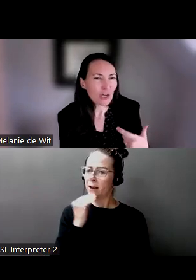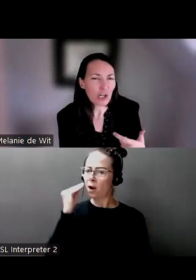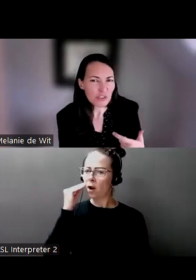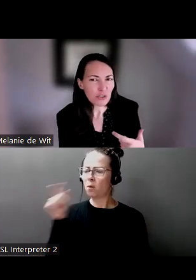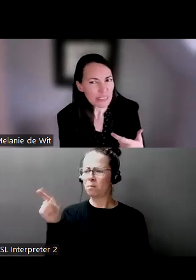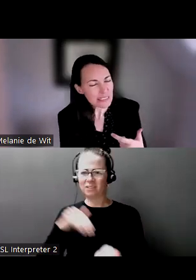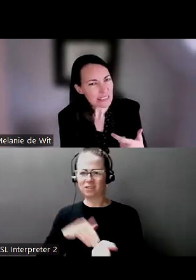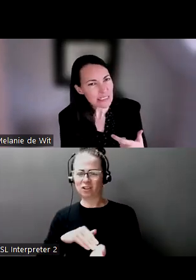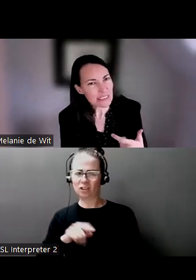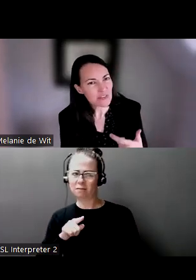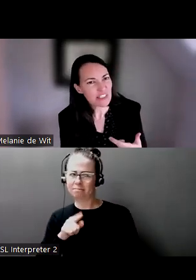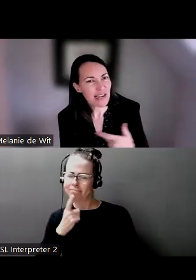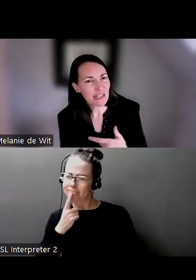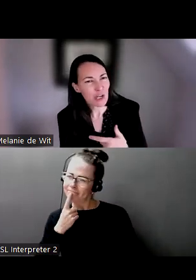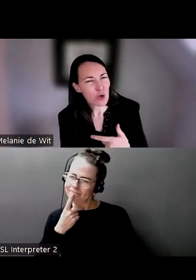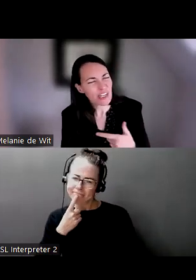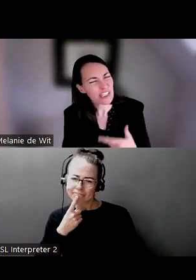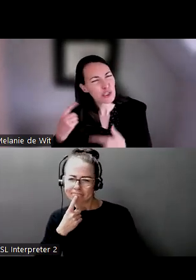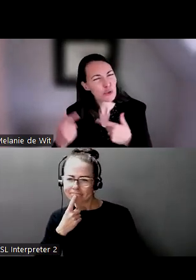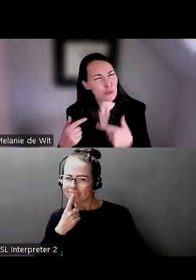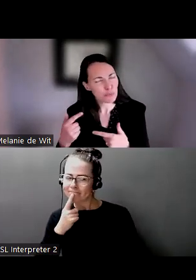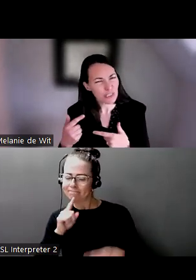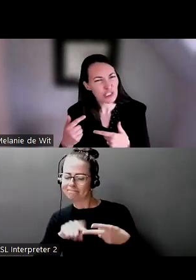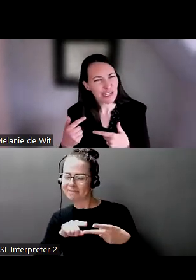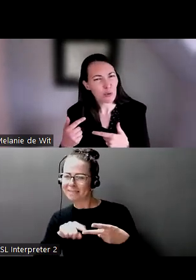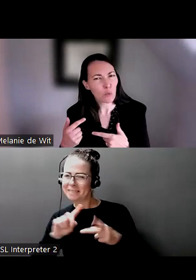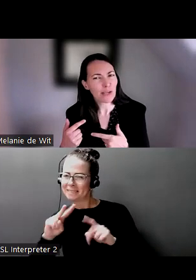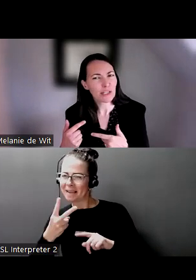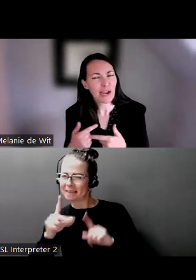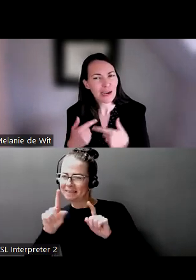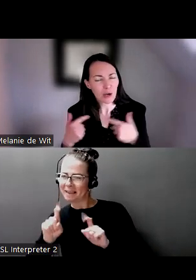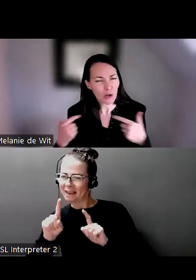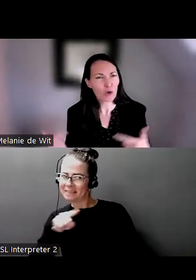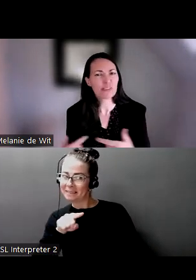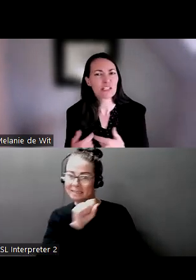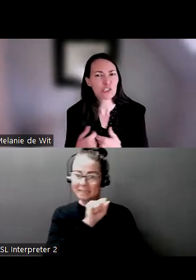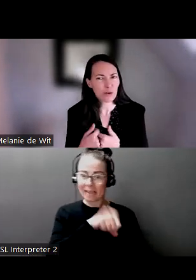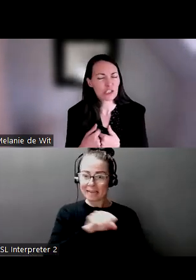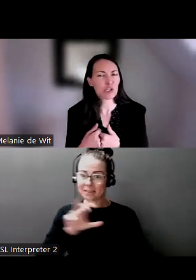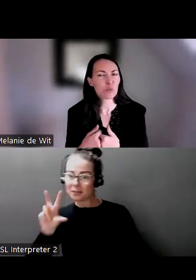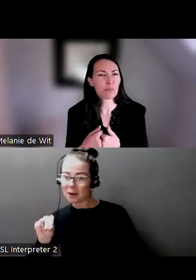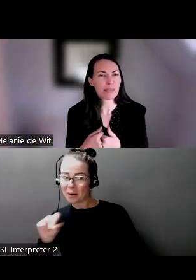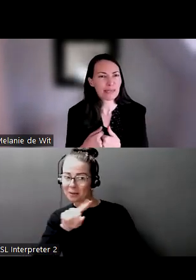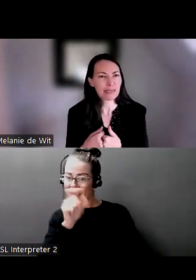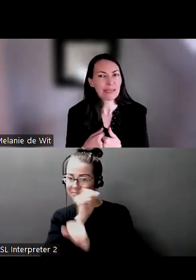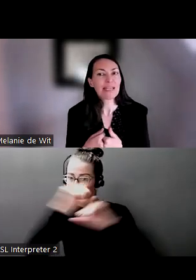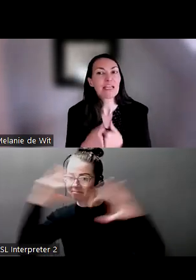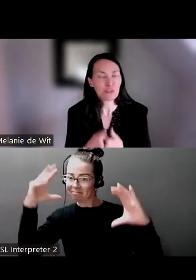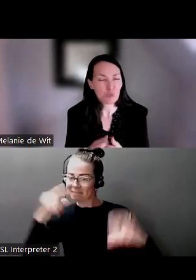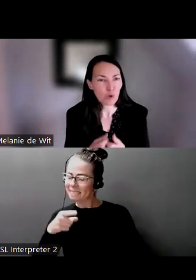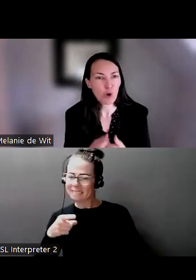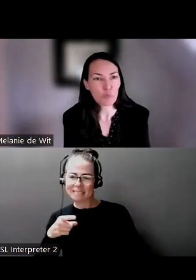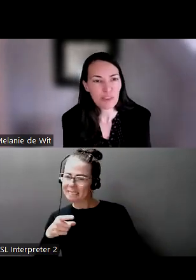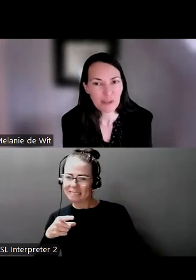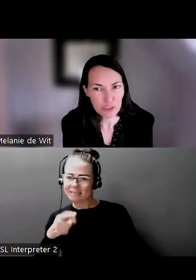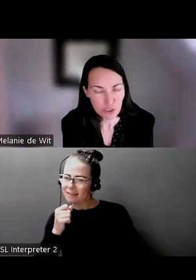appreciate the consequences of saying no, because you don't appreciate what your home situation will be if